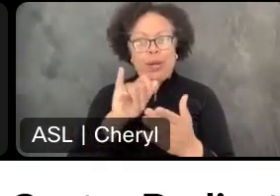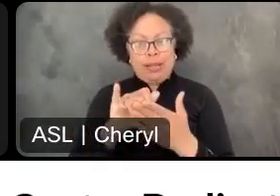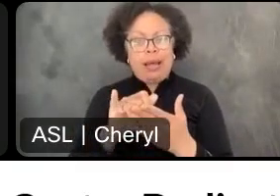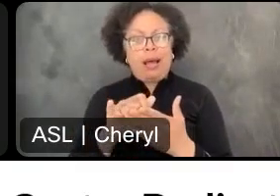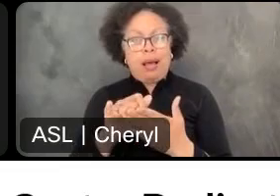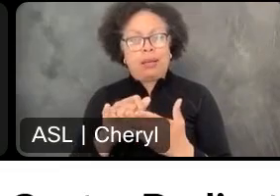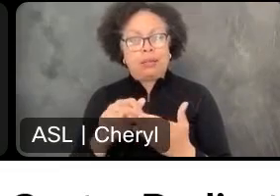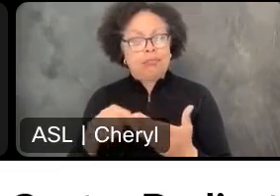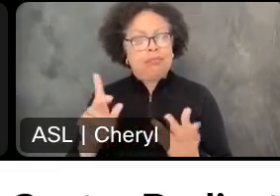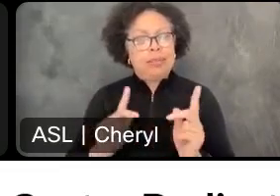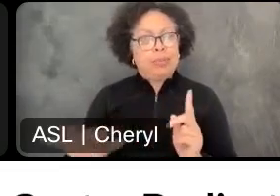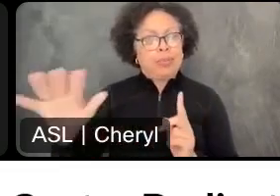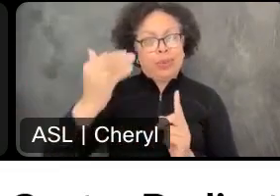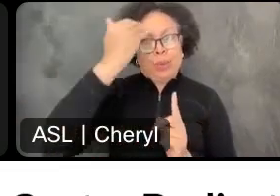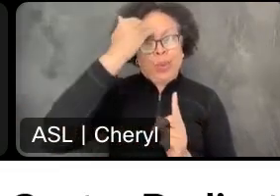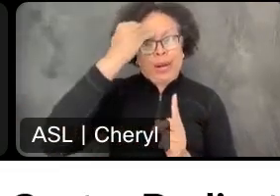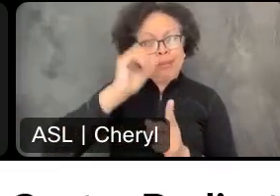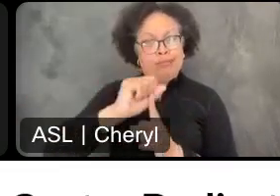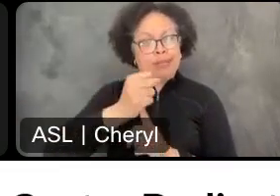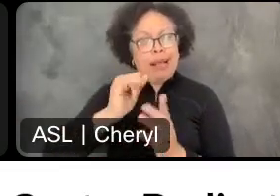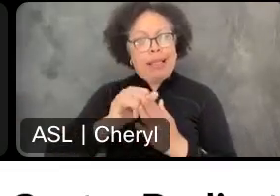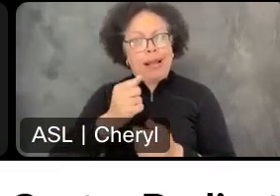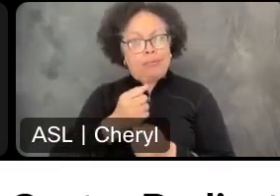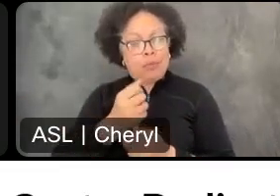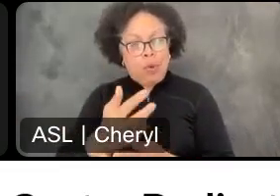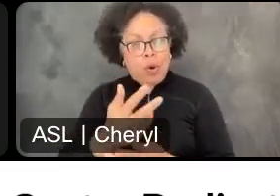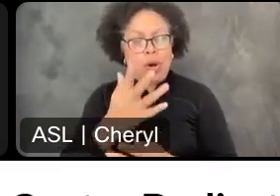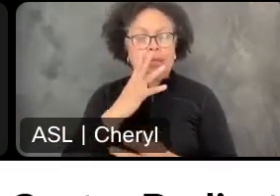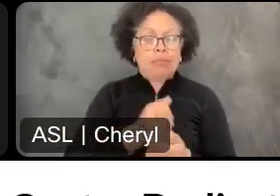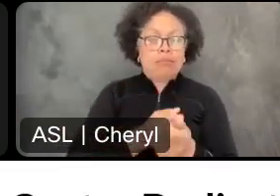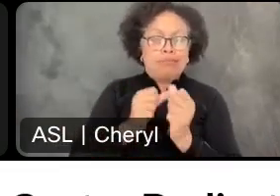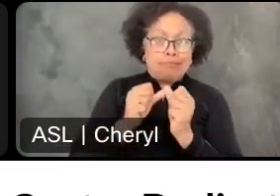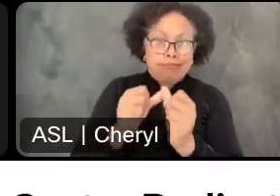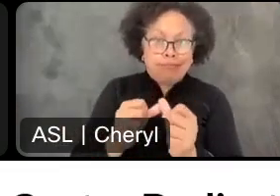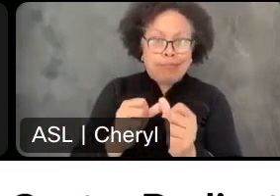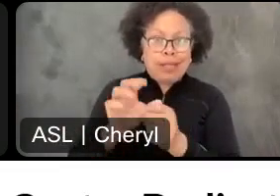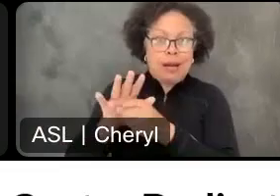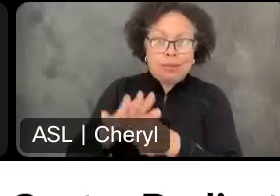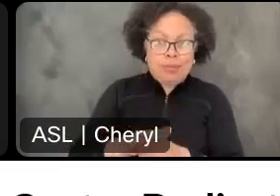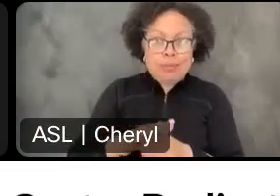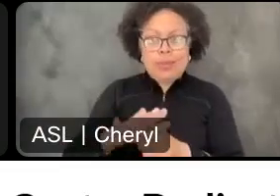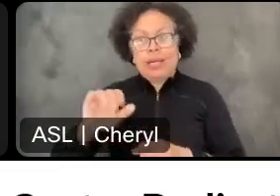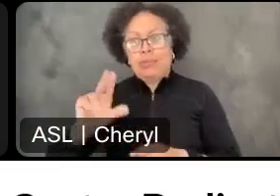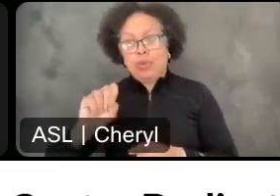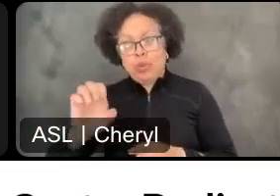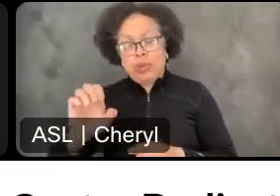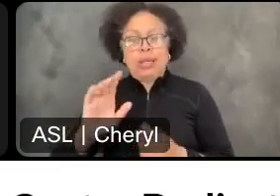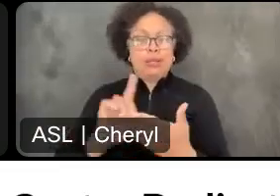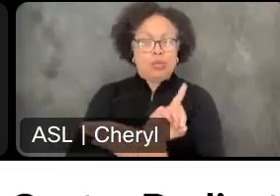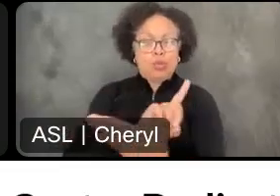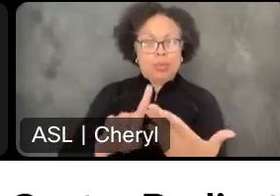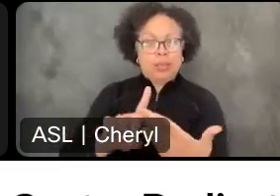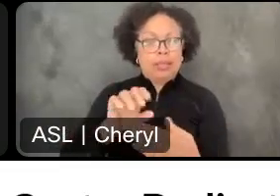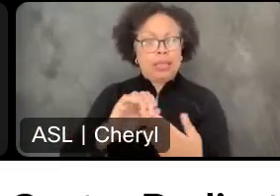conditions that create and uphold abuse, violence, oppression, and discrimination in our